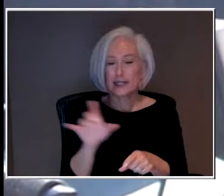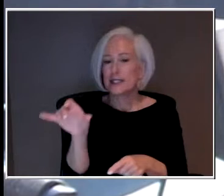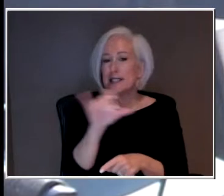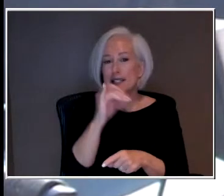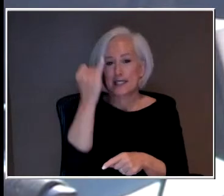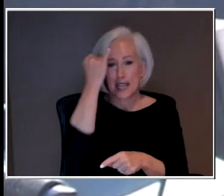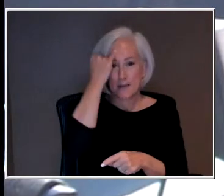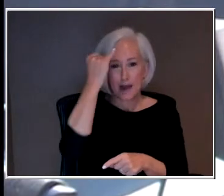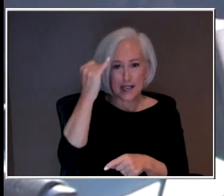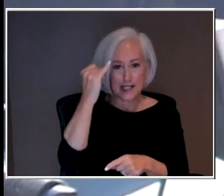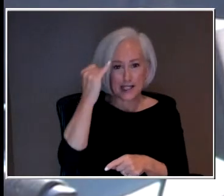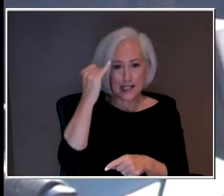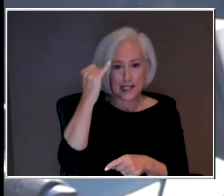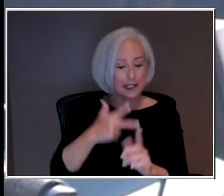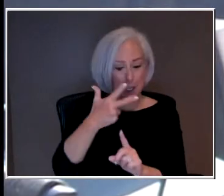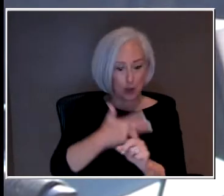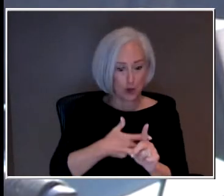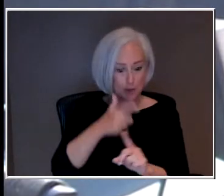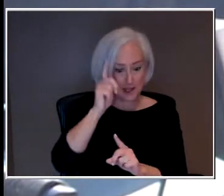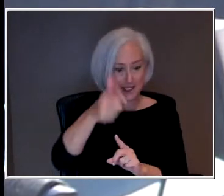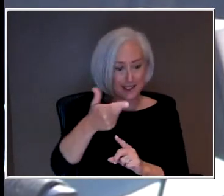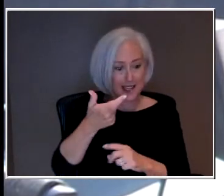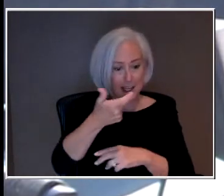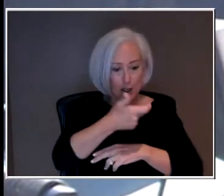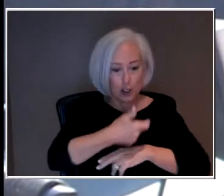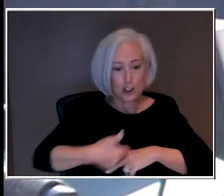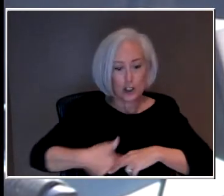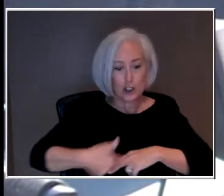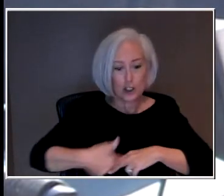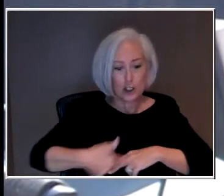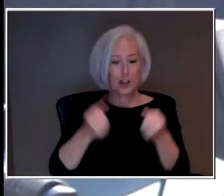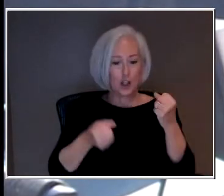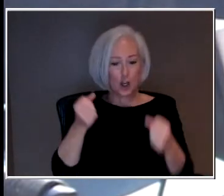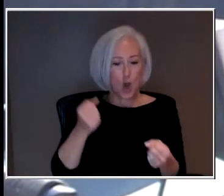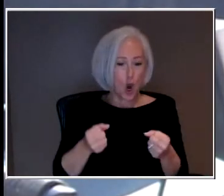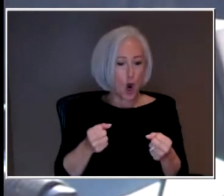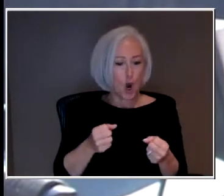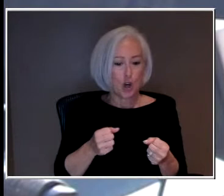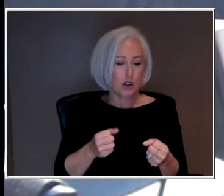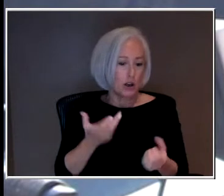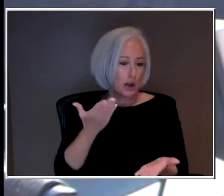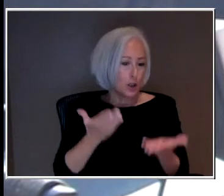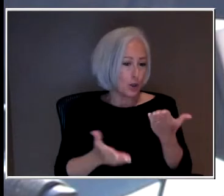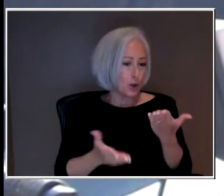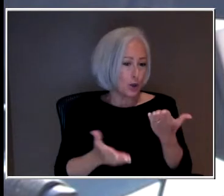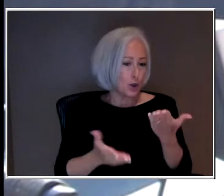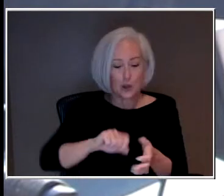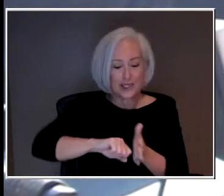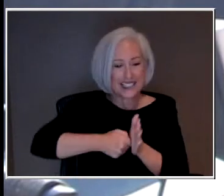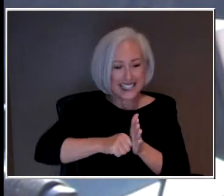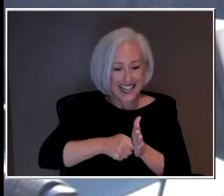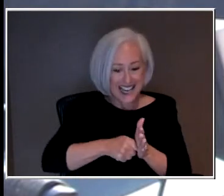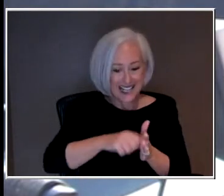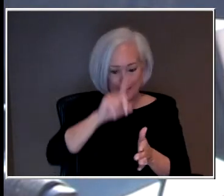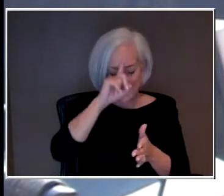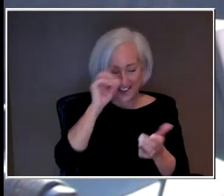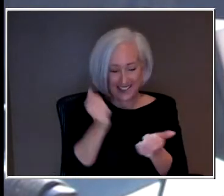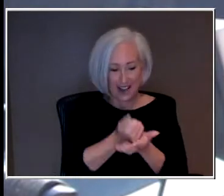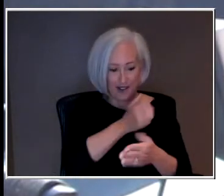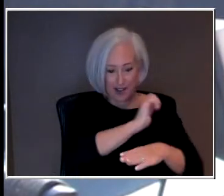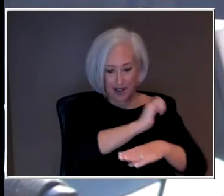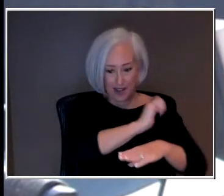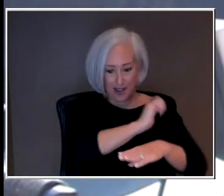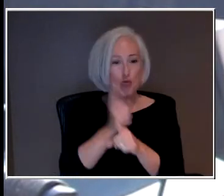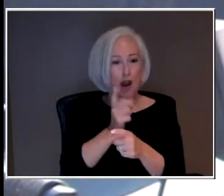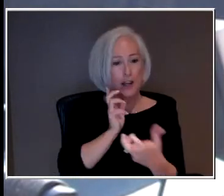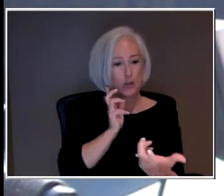months down the road, you're just jumping right in. You may not even get your keys out of your pocket. So that's what we're doing when we talk about these newer spinal cord stimulators